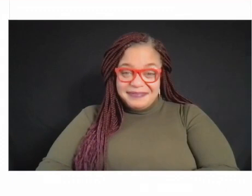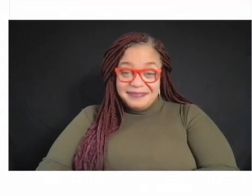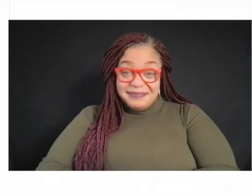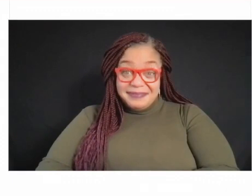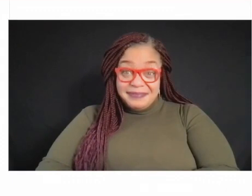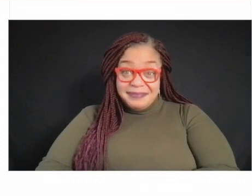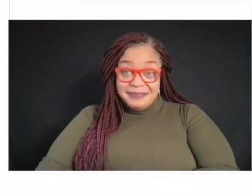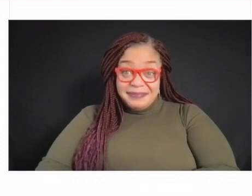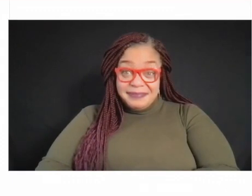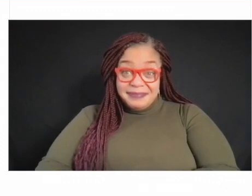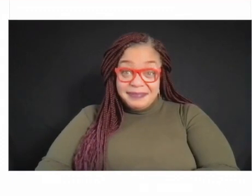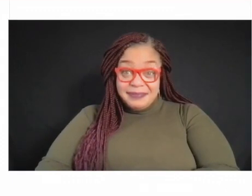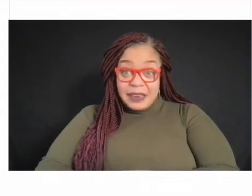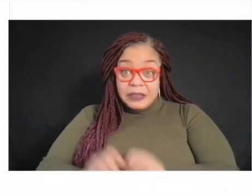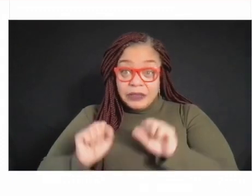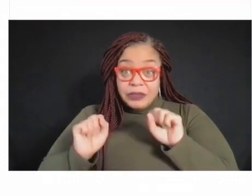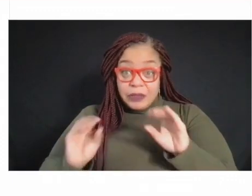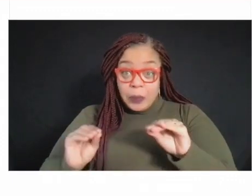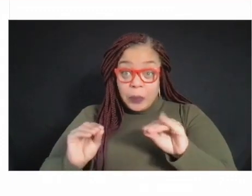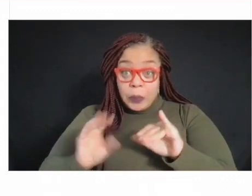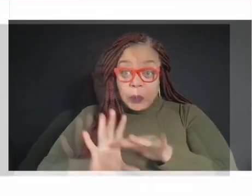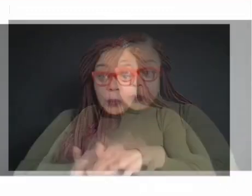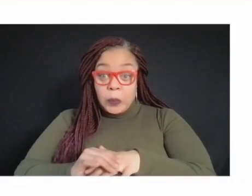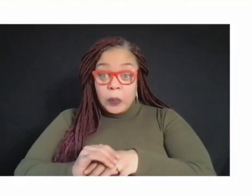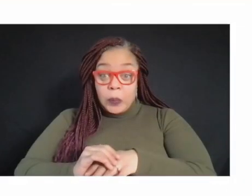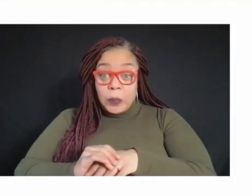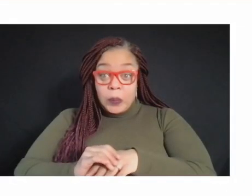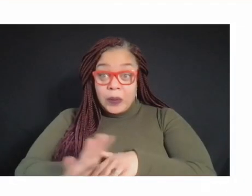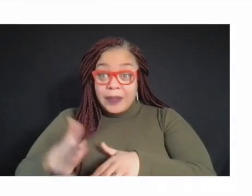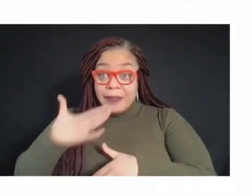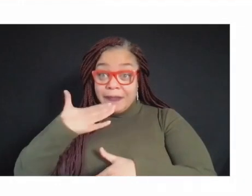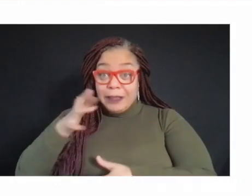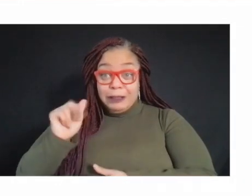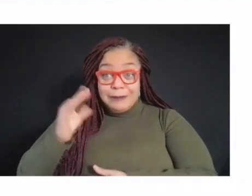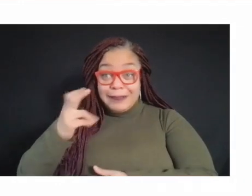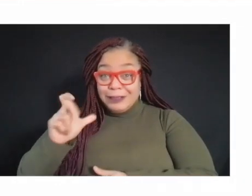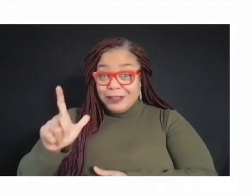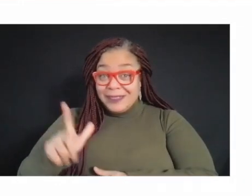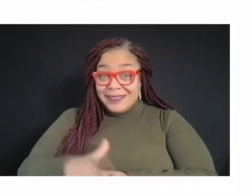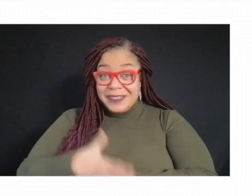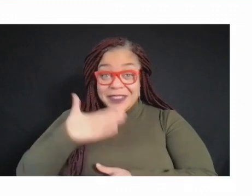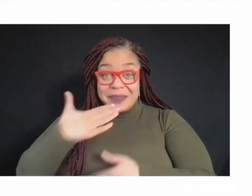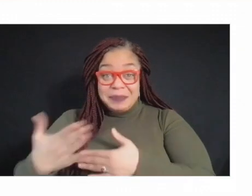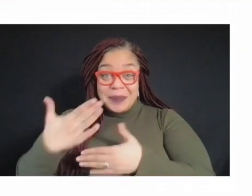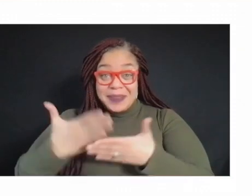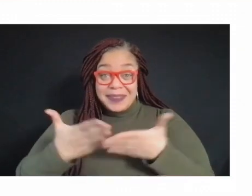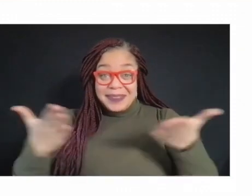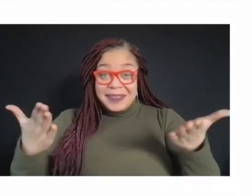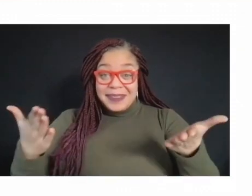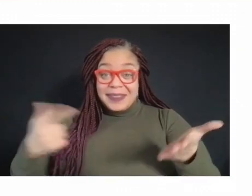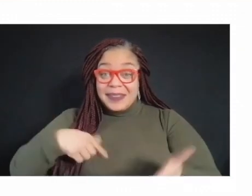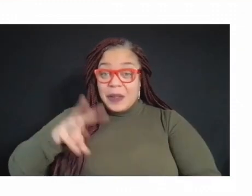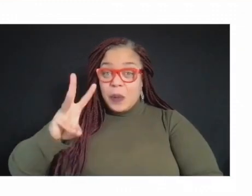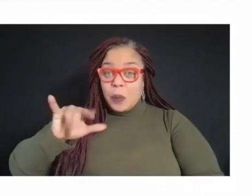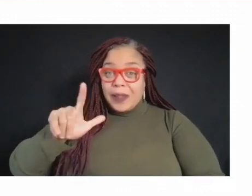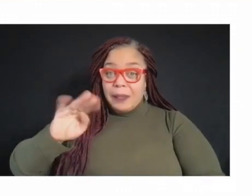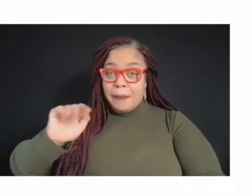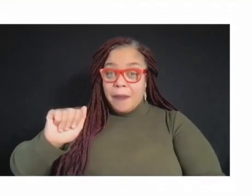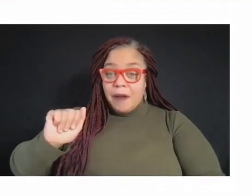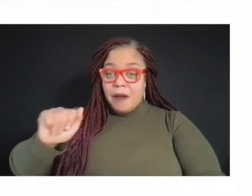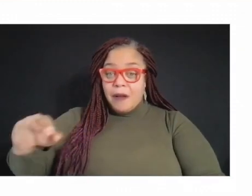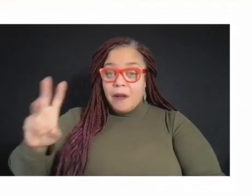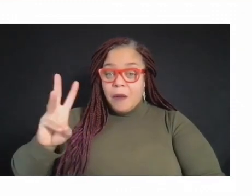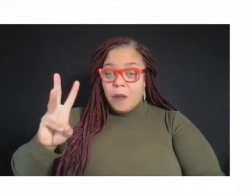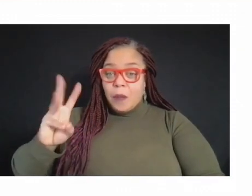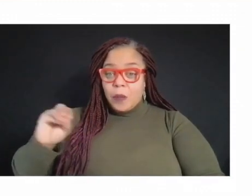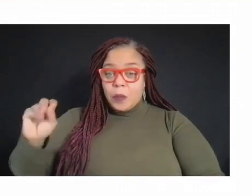So thank you, Rachel, and good morning. I am Wilma Wooten, Dr. Wilma Wooten. I'm the Public Health Officer for the County of